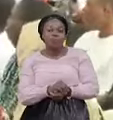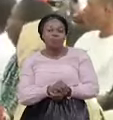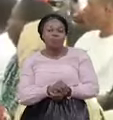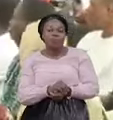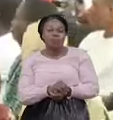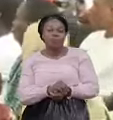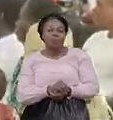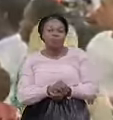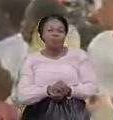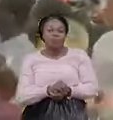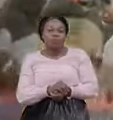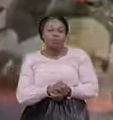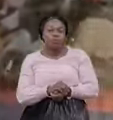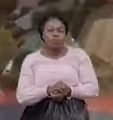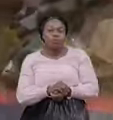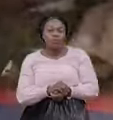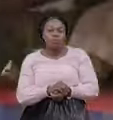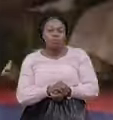Officer,